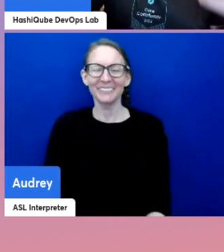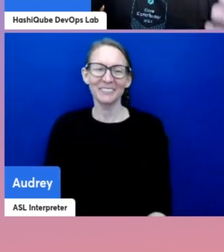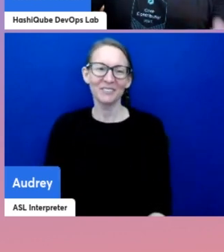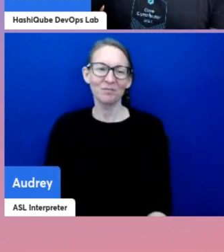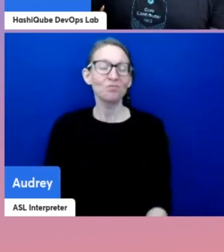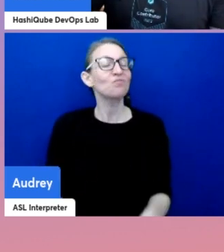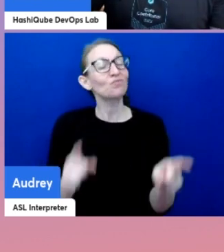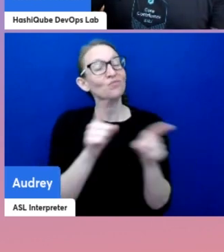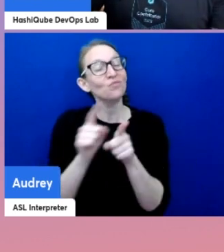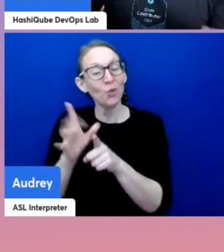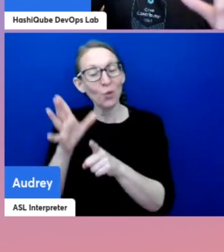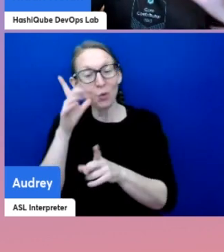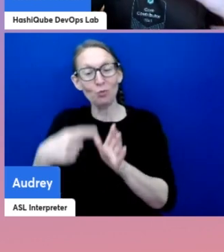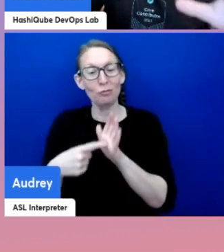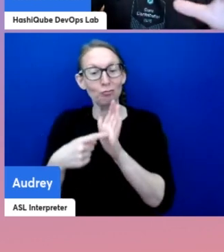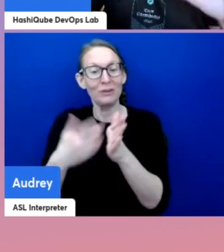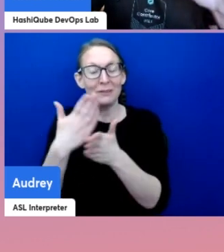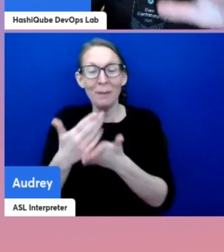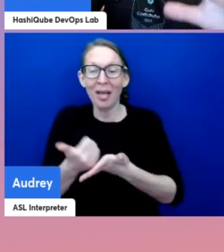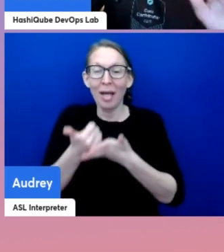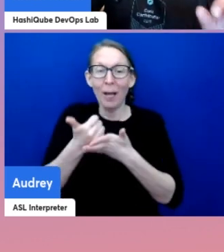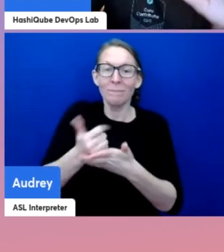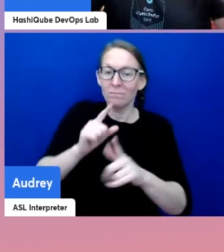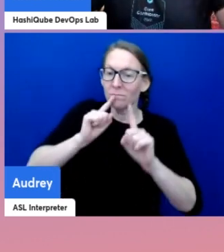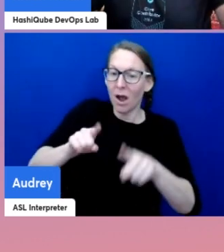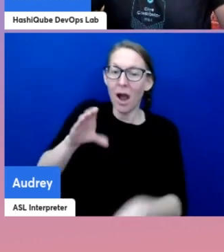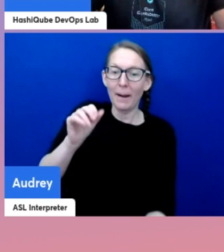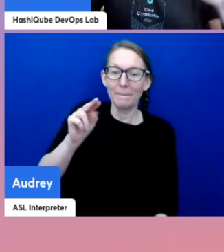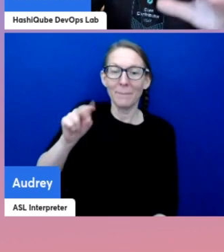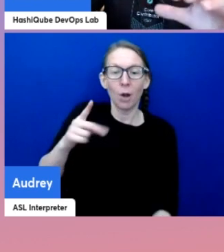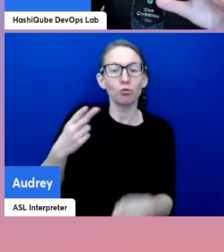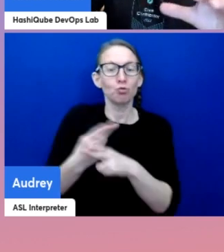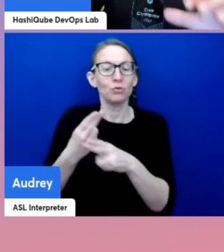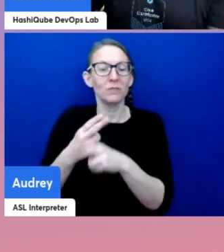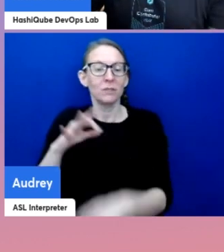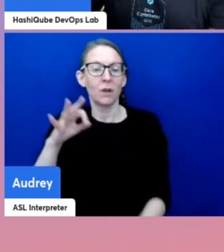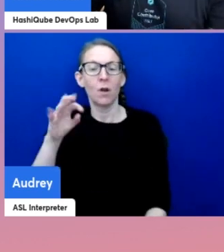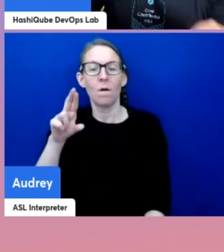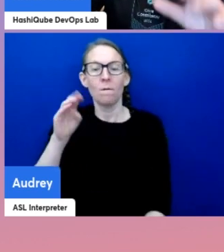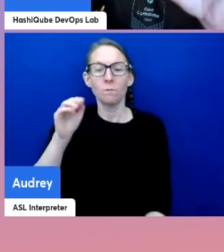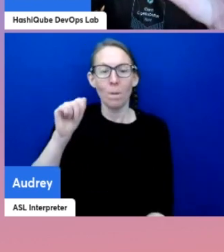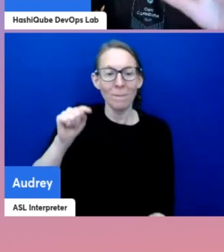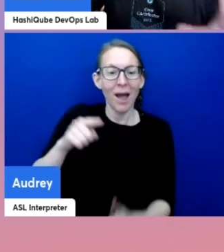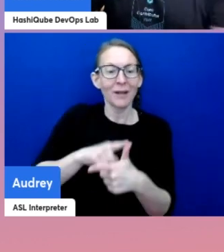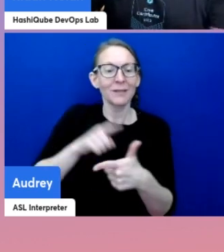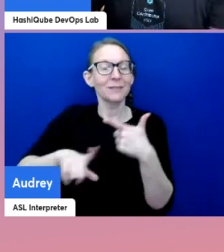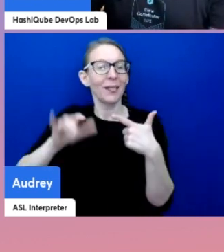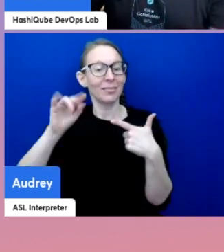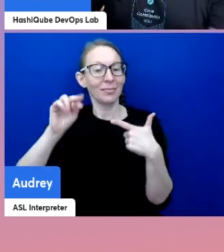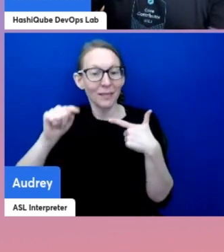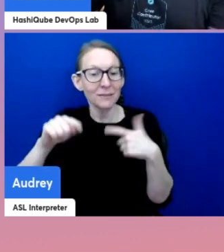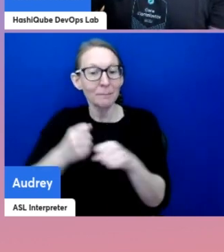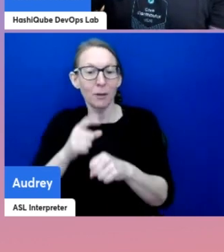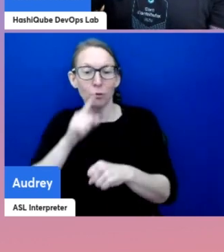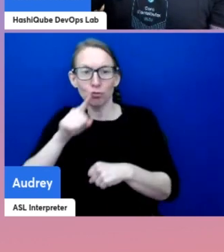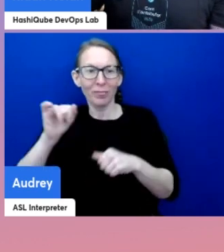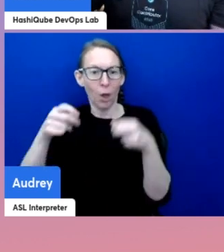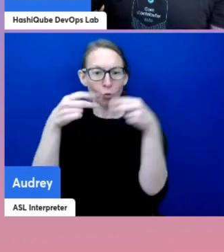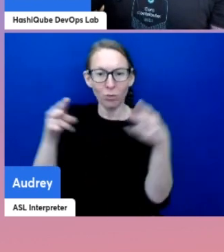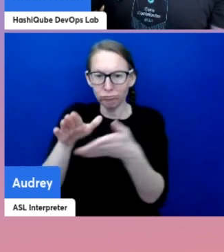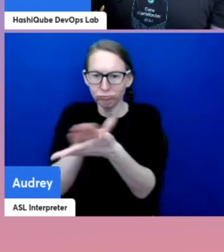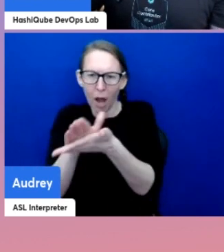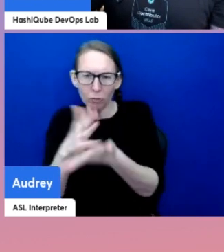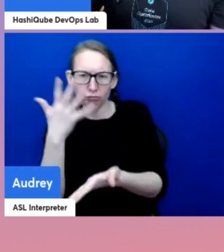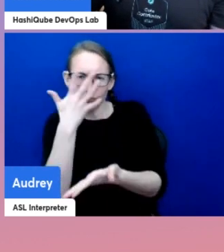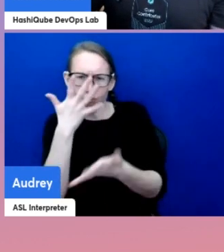some helpful commands using format and lint to make sure that our code is nicely formatted and looks presentable.